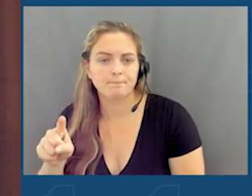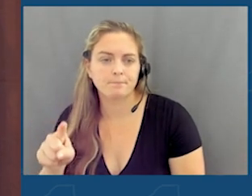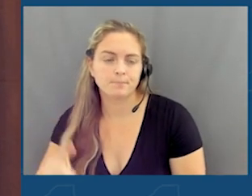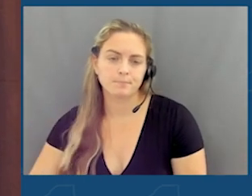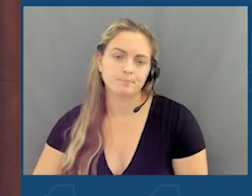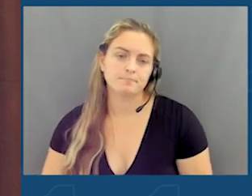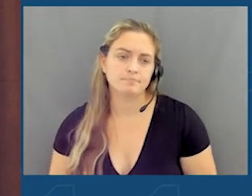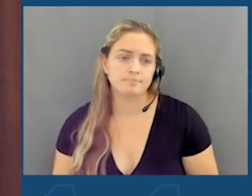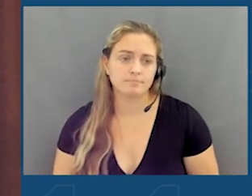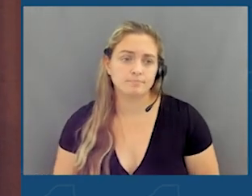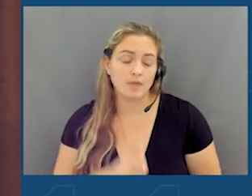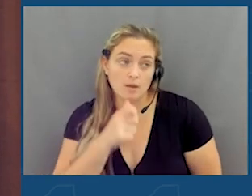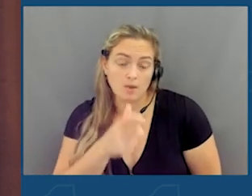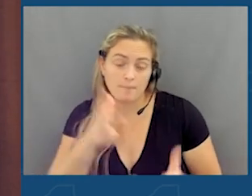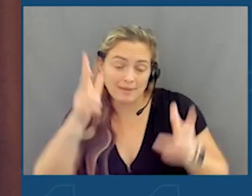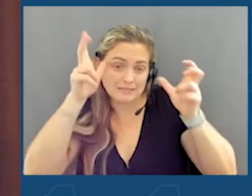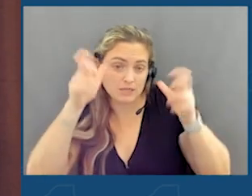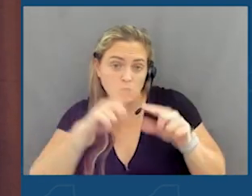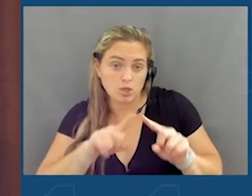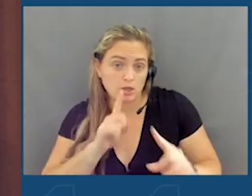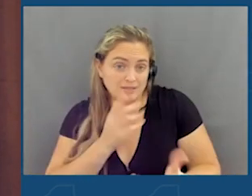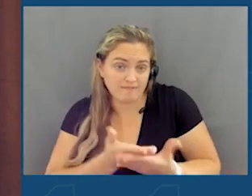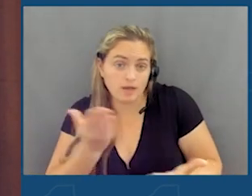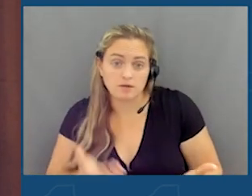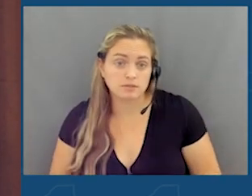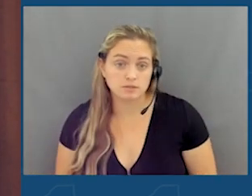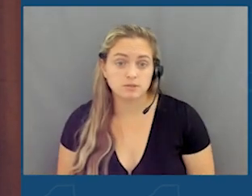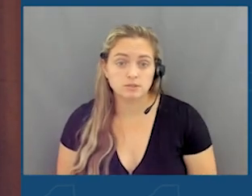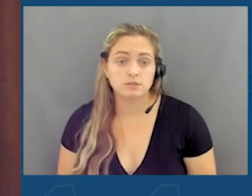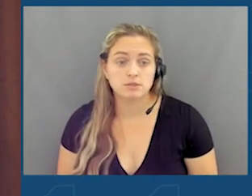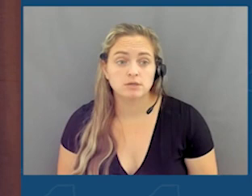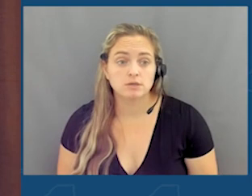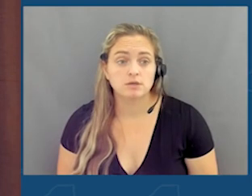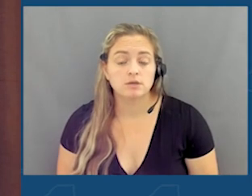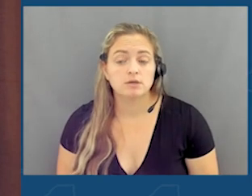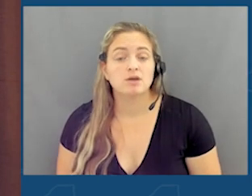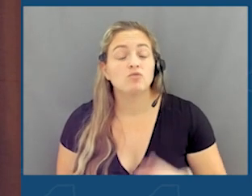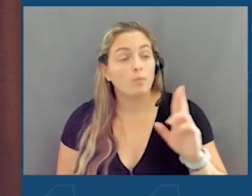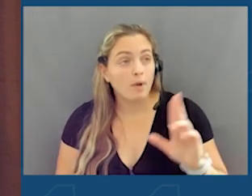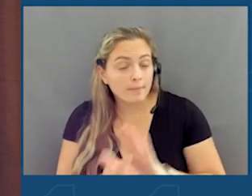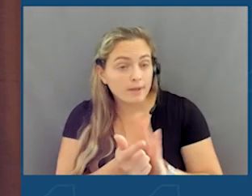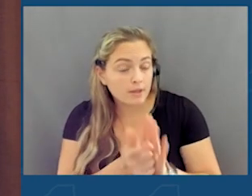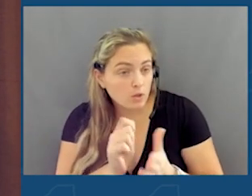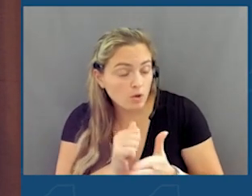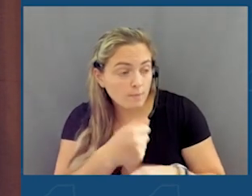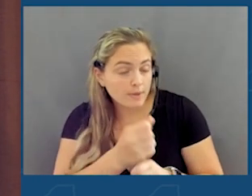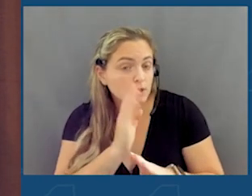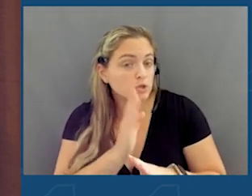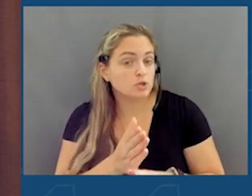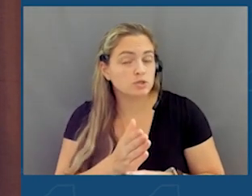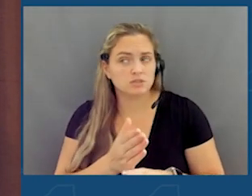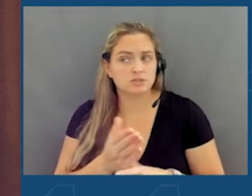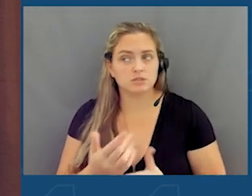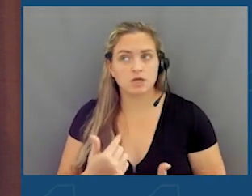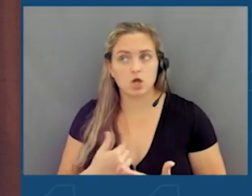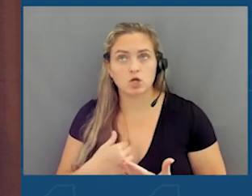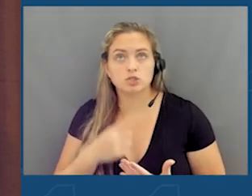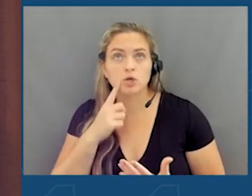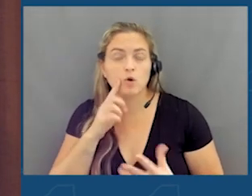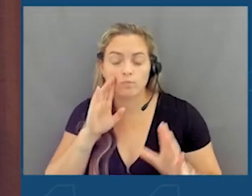I'm not being cynical, I'm stating a fact. Republican lawmakers are emboldened by what's going on in their own party